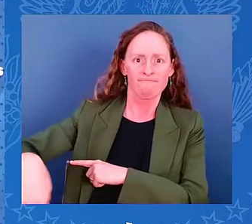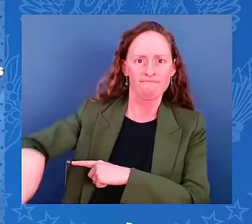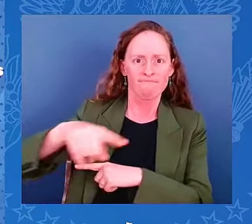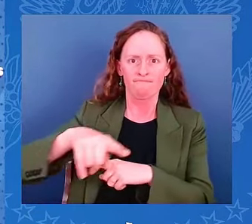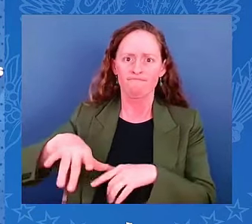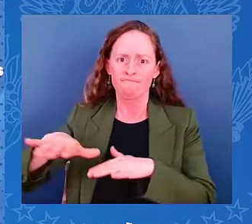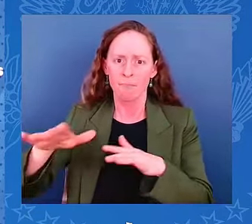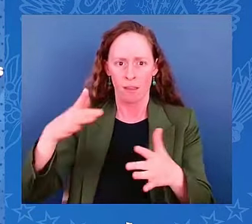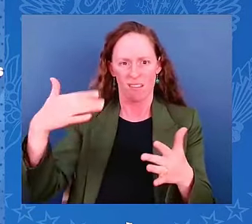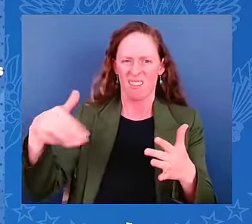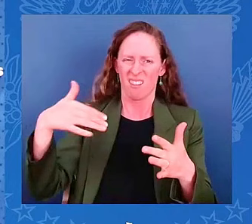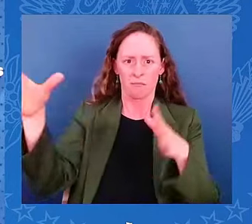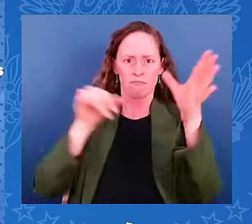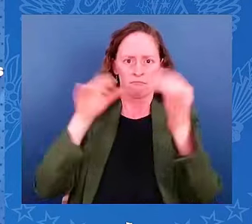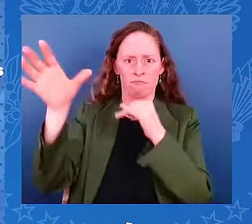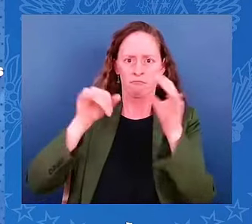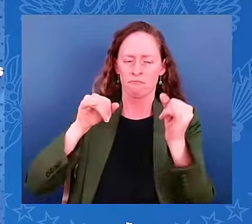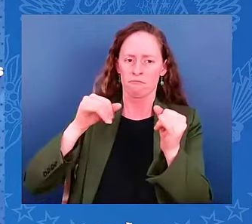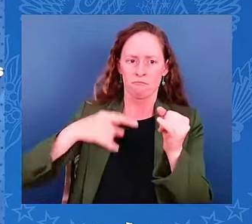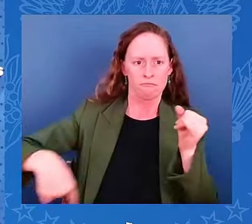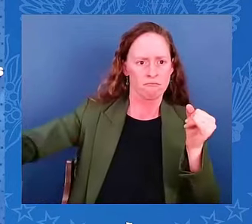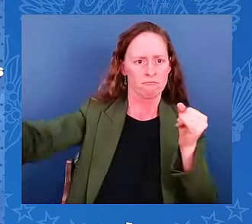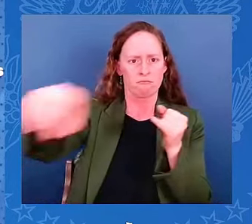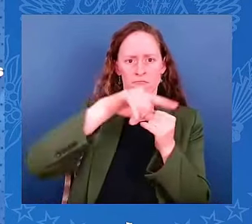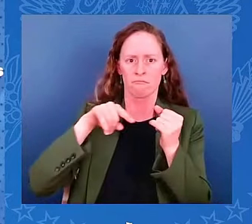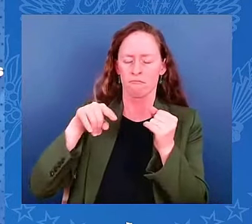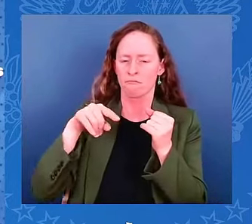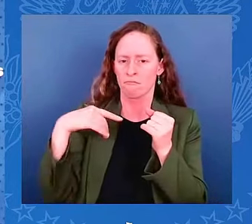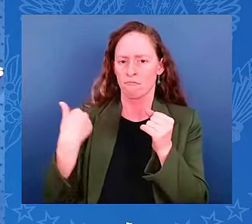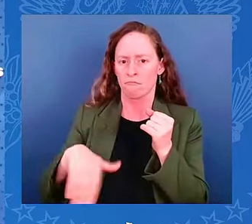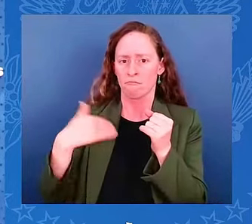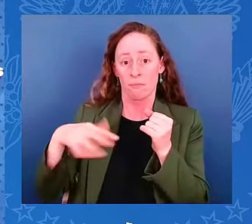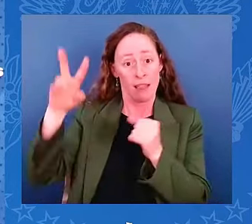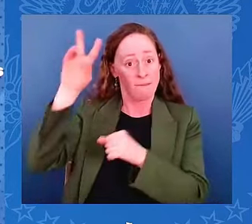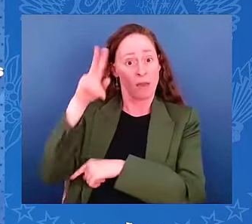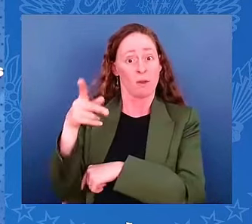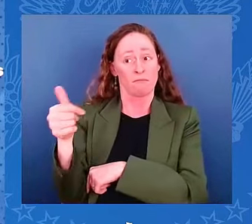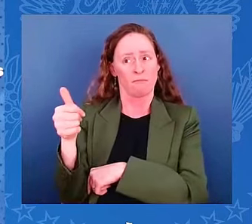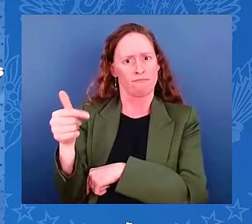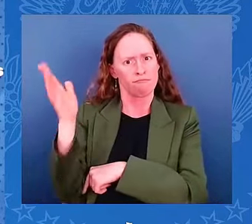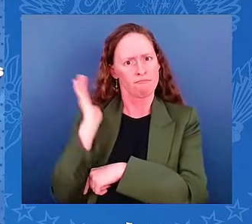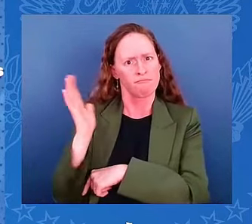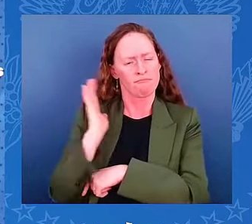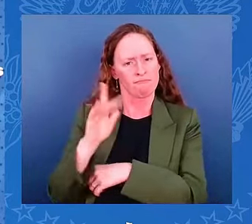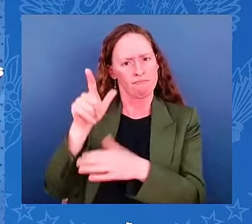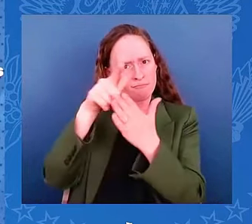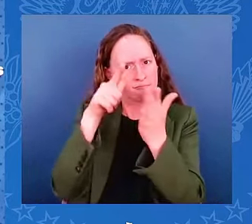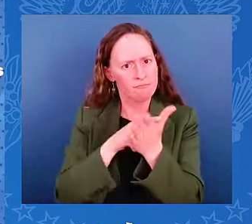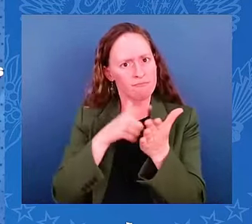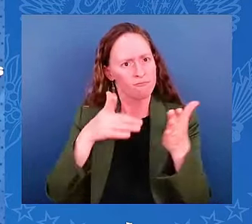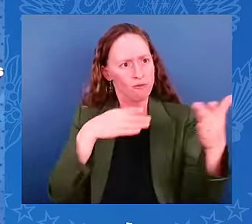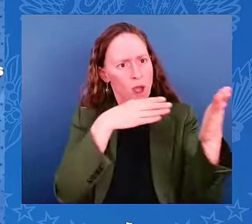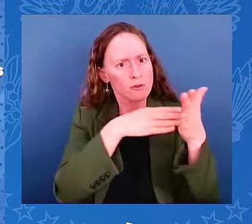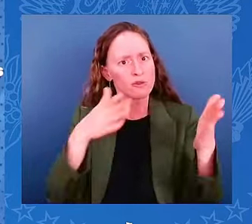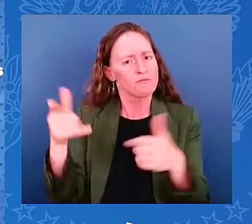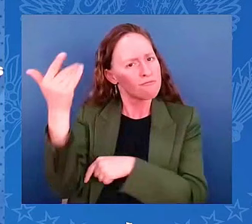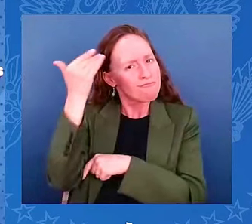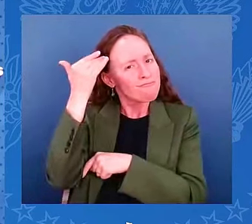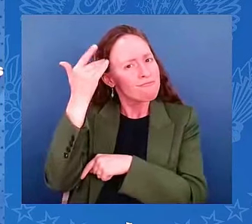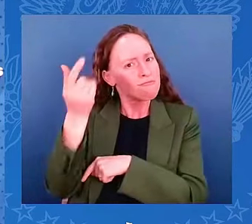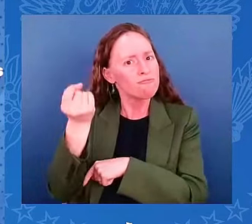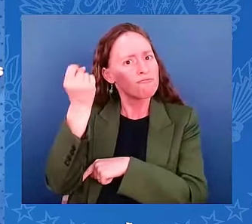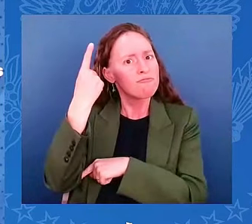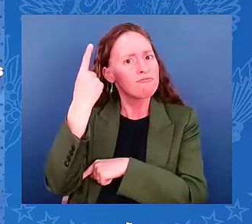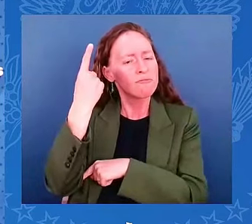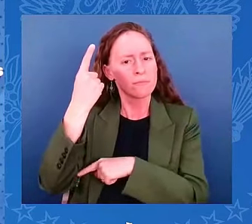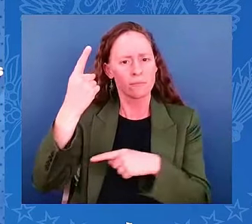He was a pretty fierce prosecutor as well. To drive and coordinate government and nationwide effort to reduce gun violence in America, that's why we did it, and